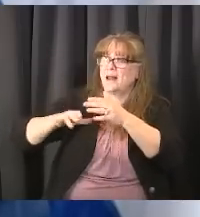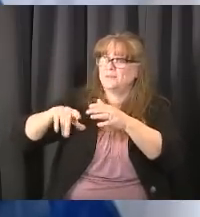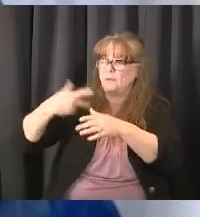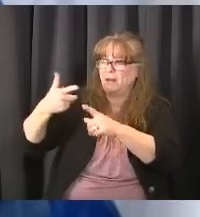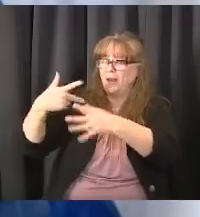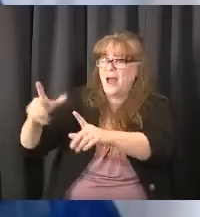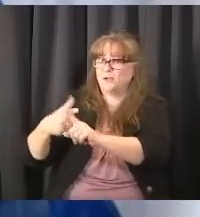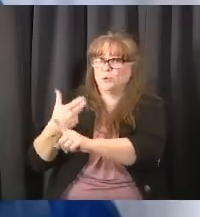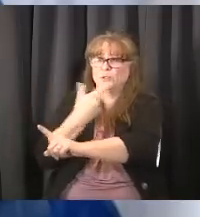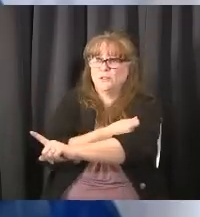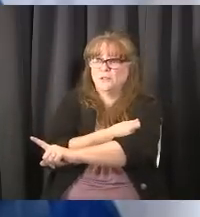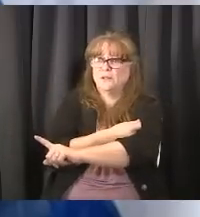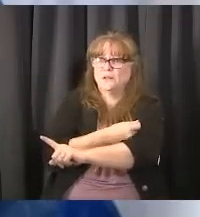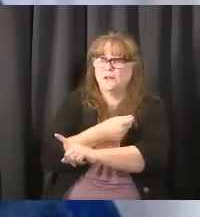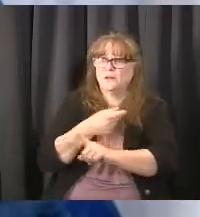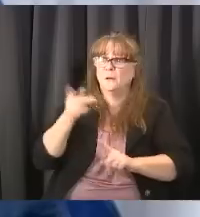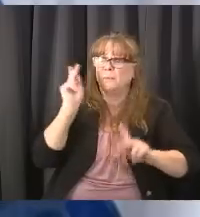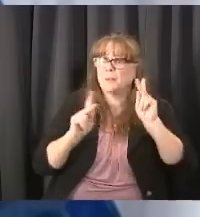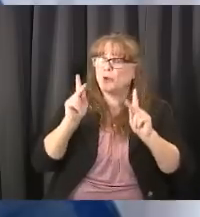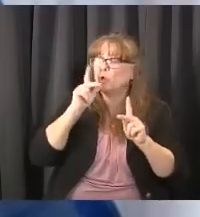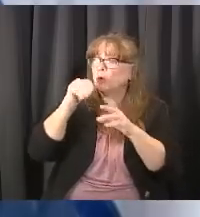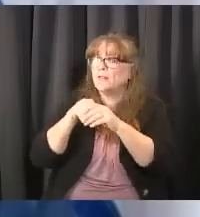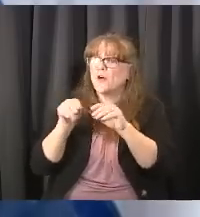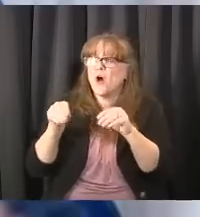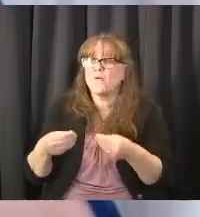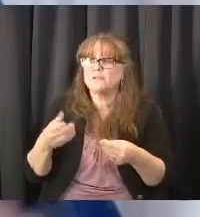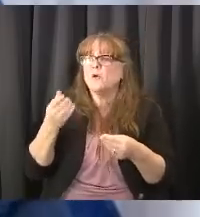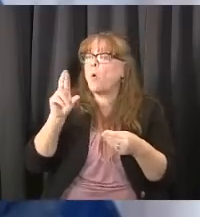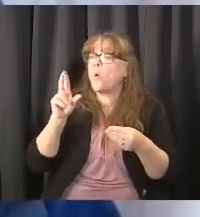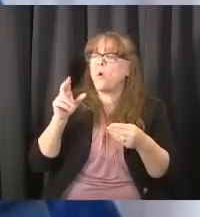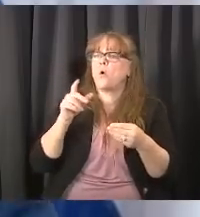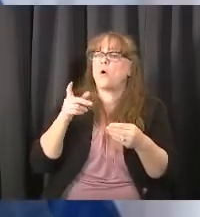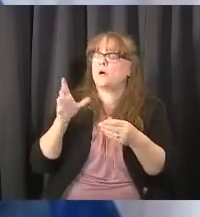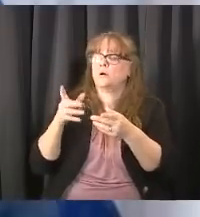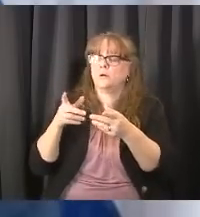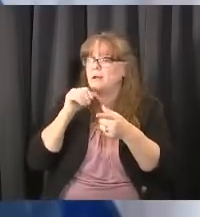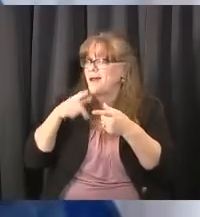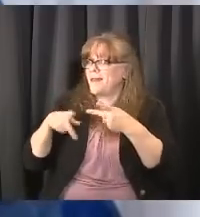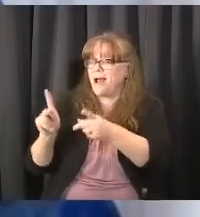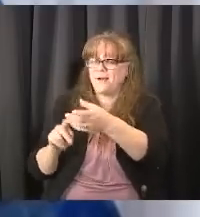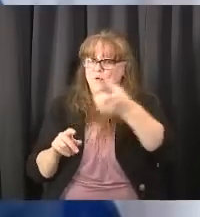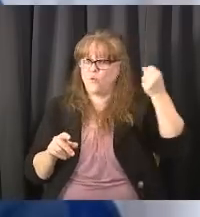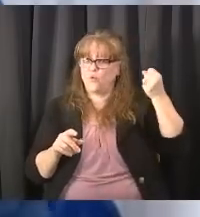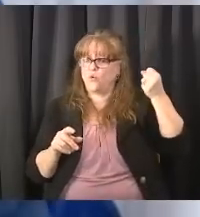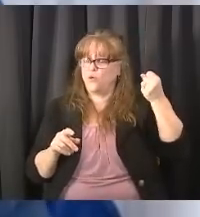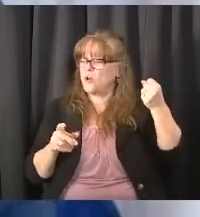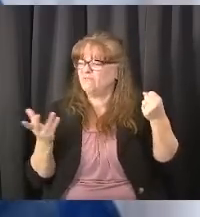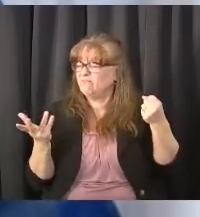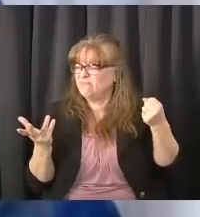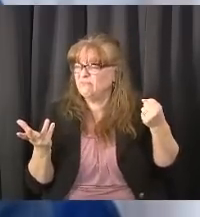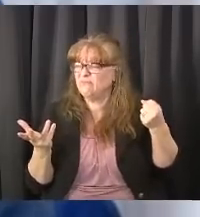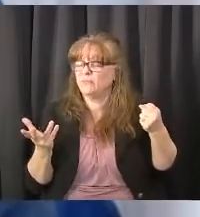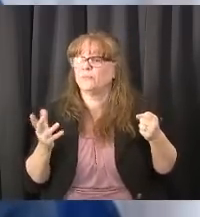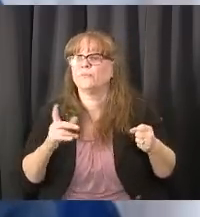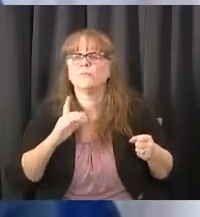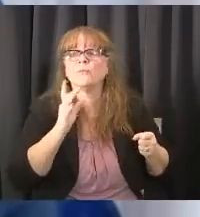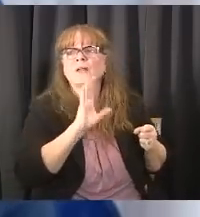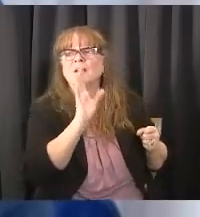is that not allowed either? So you broke up a little bit there, but I think I got the gist of your question. We